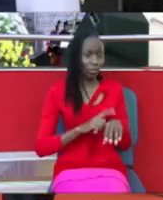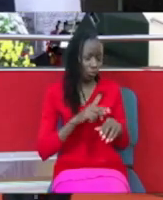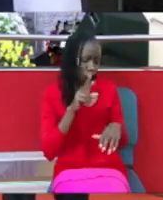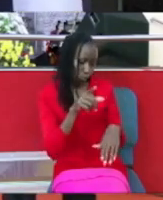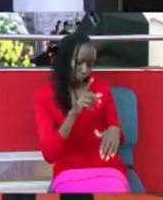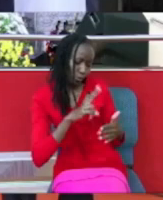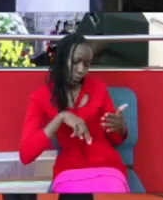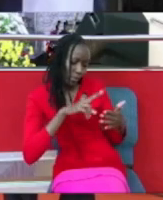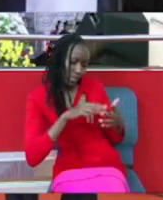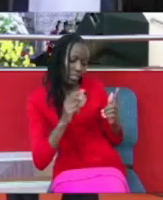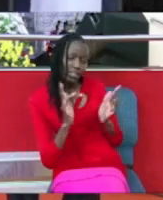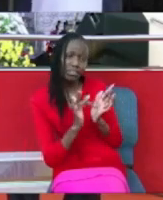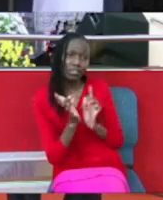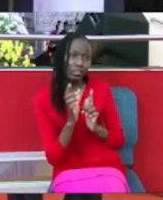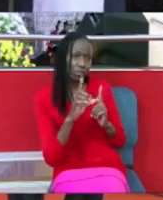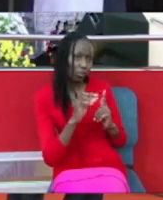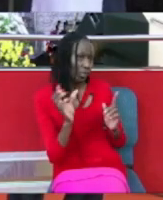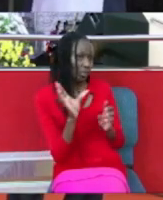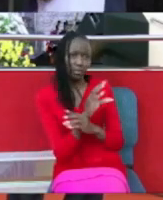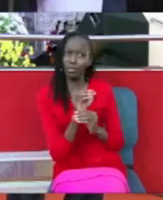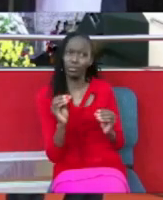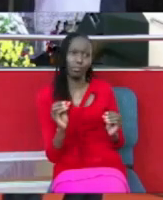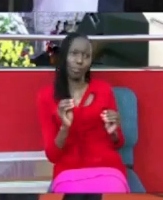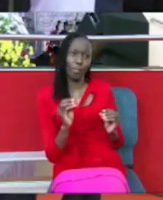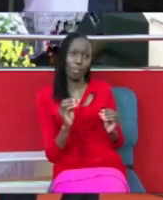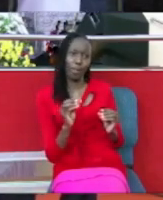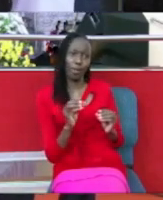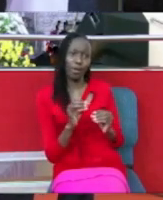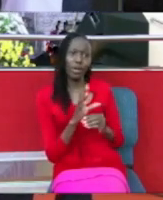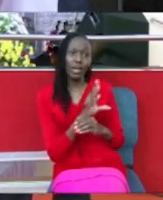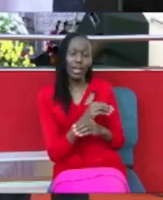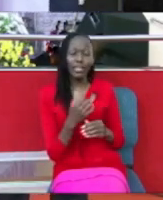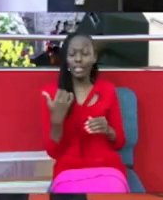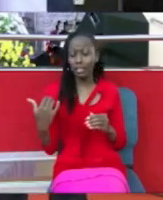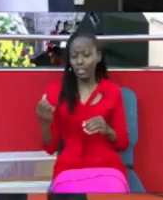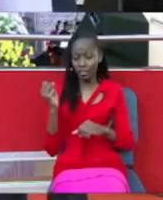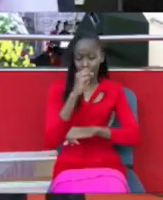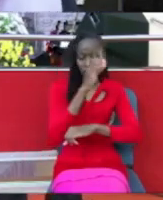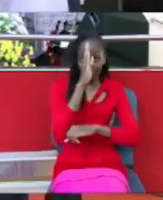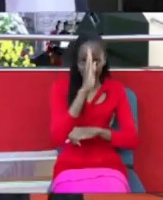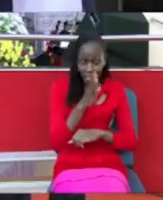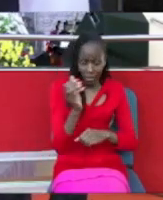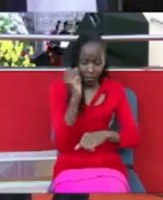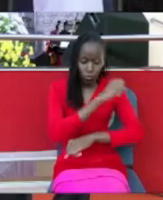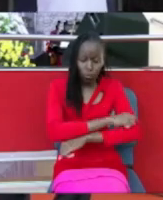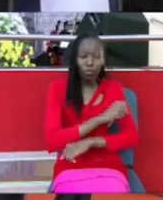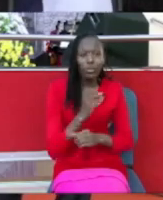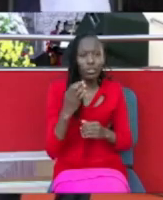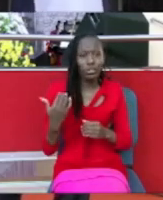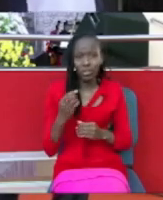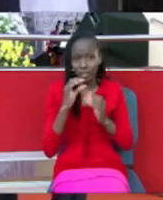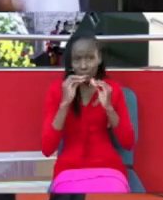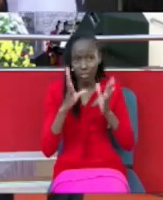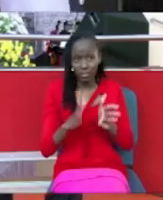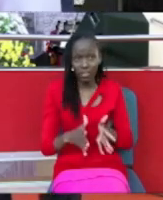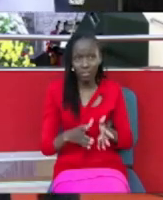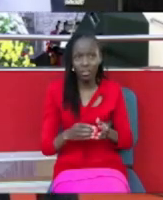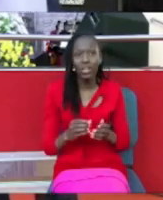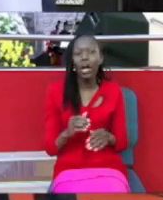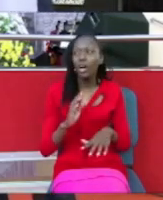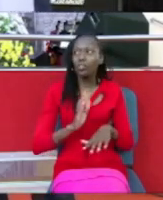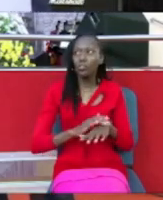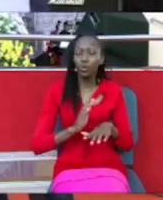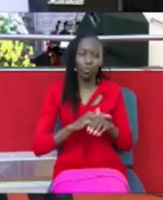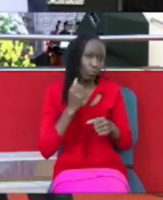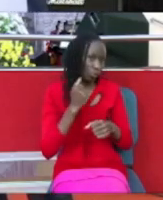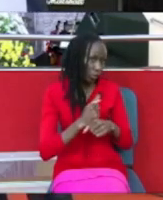hatapata utulivu asipolisoma neno siku moja. And the Sunday school teachers did a great job. Na walimu wa shule ya Jumapili wakafanya kazi. They would